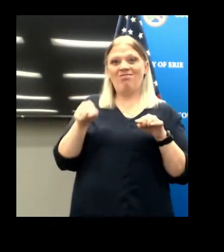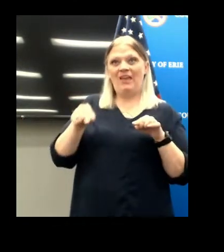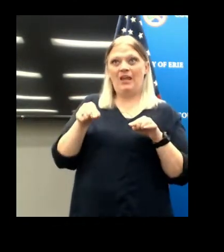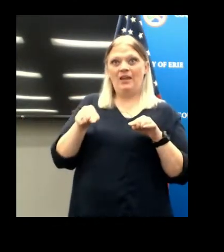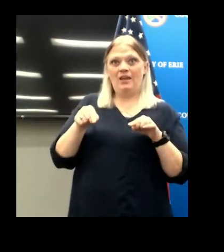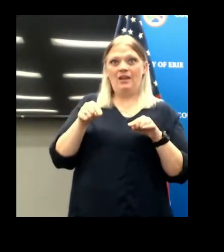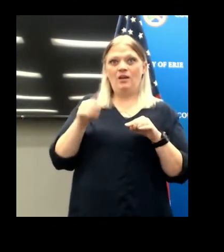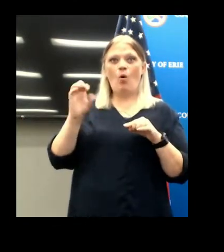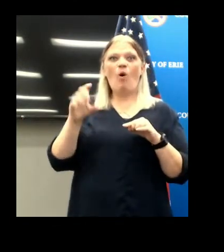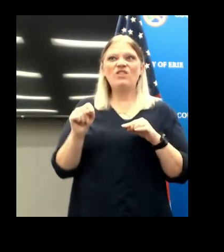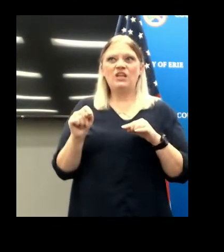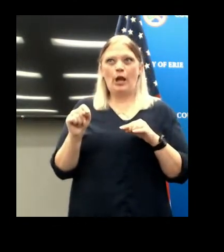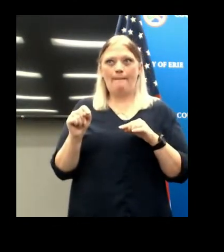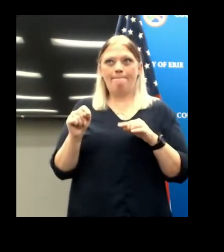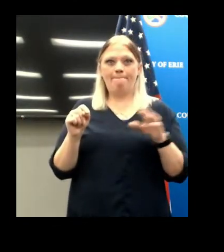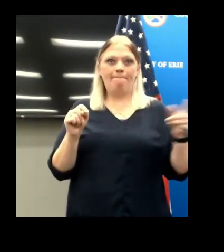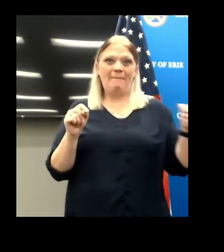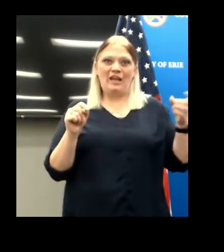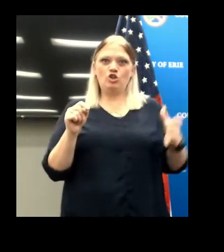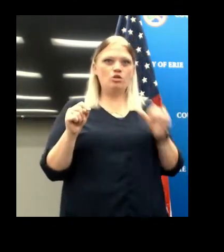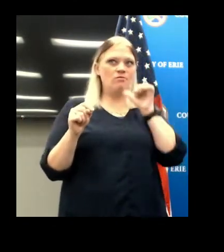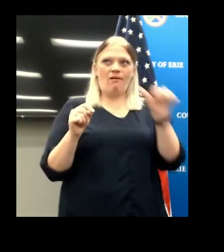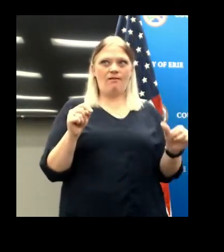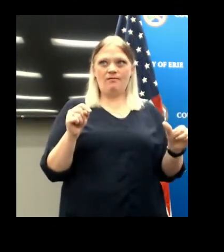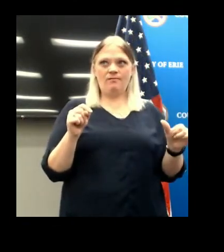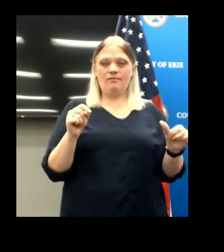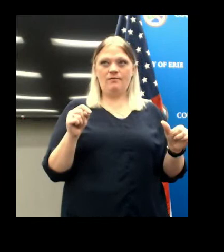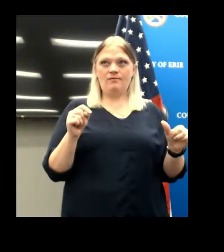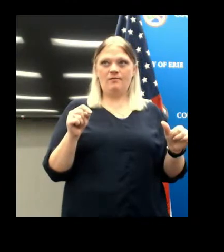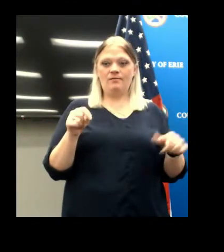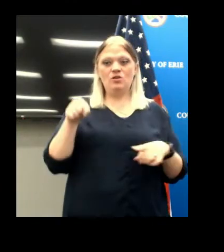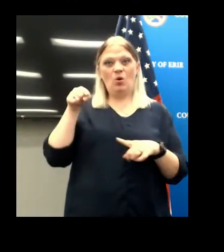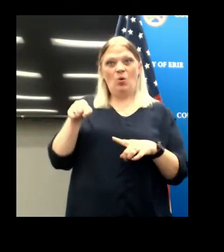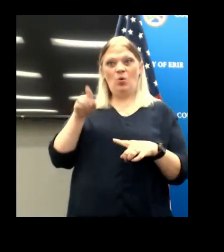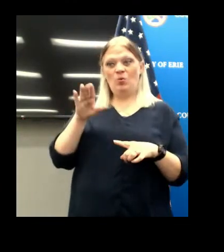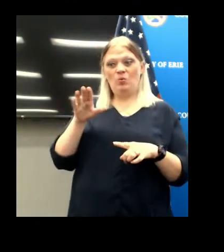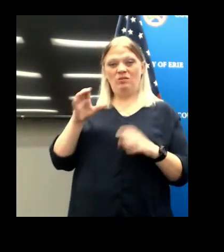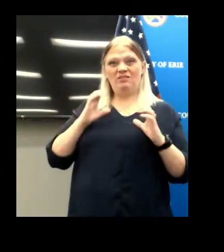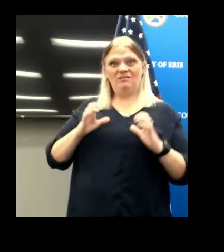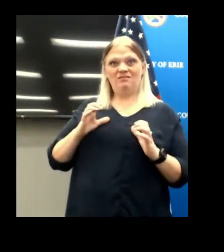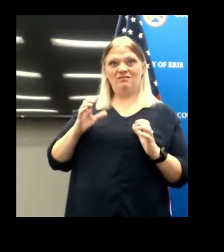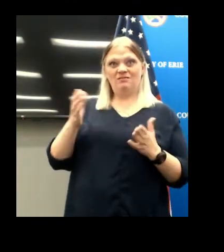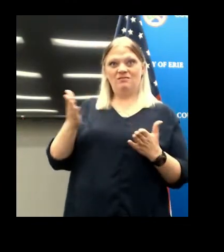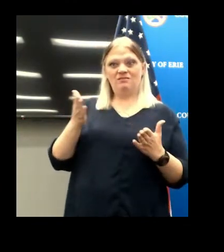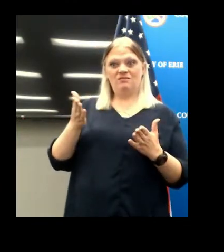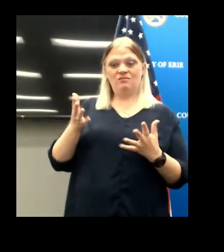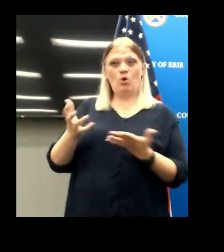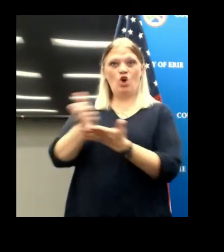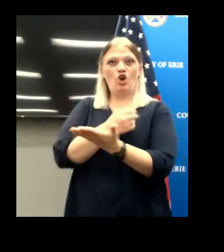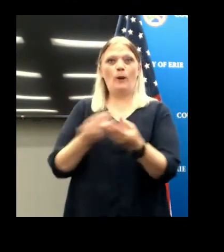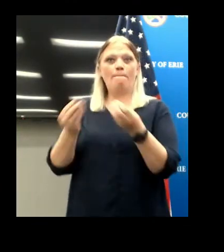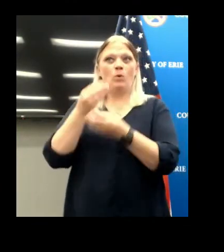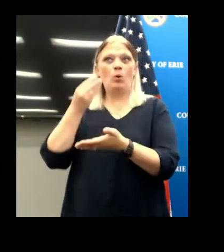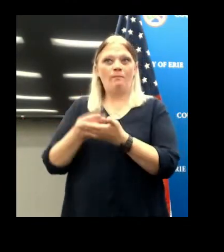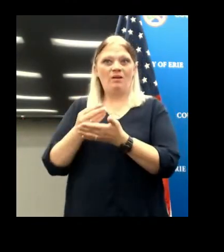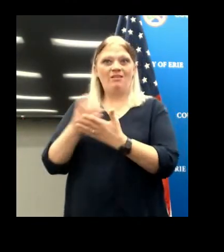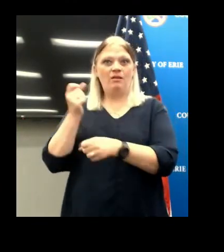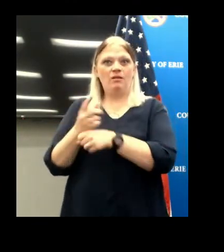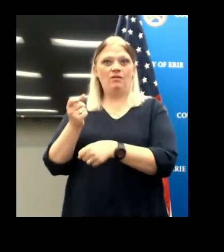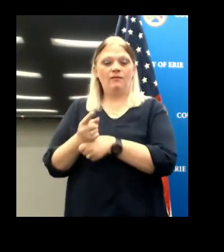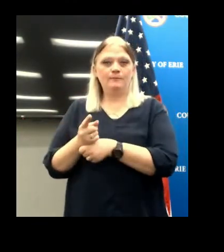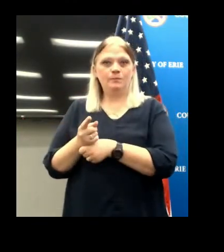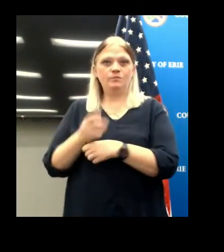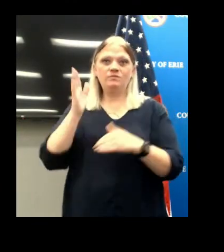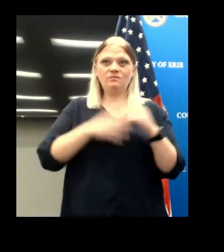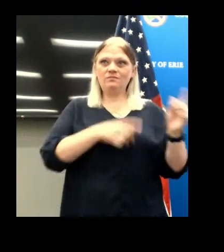getting overtime and the managers were not, such to the point that the civil servants were making more money on an annual basis